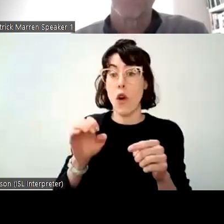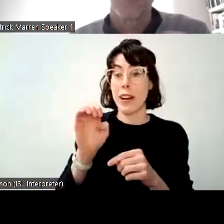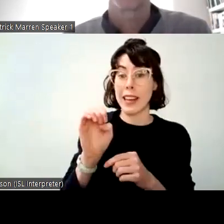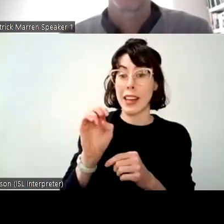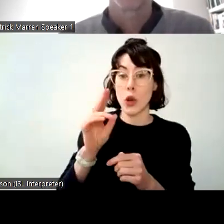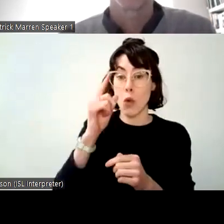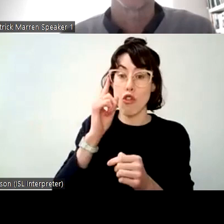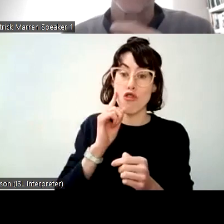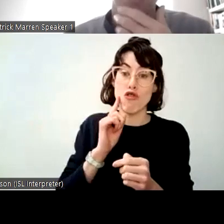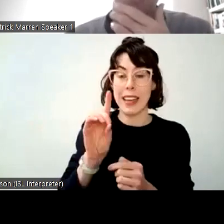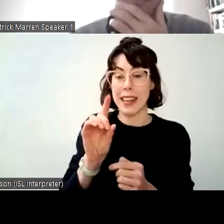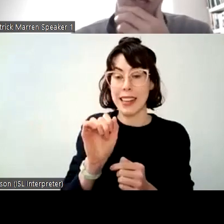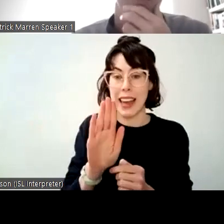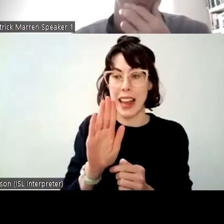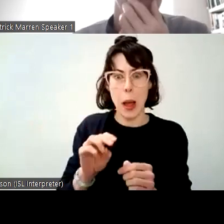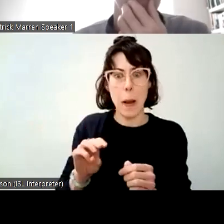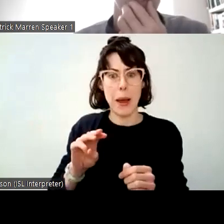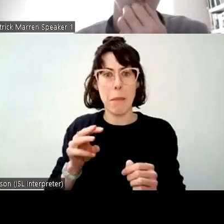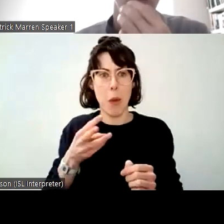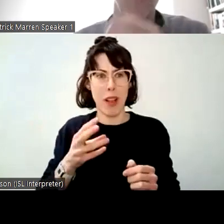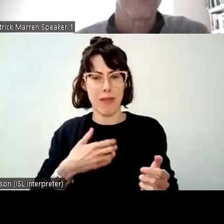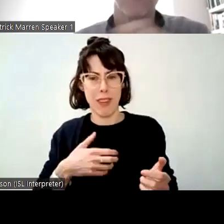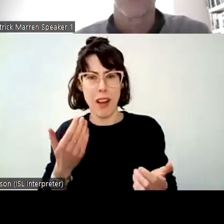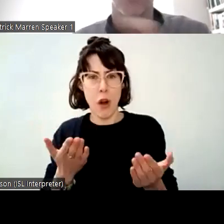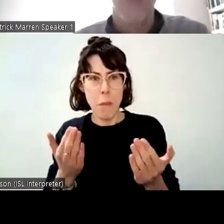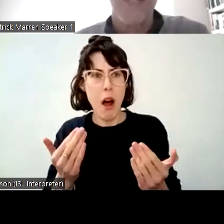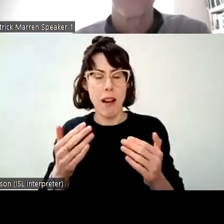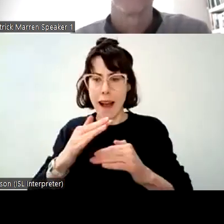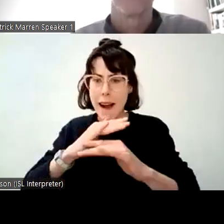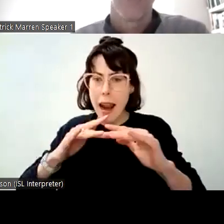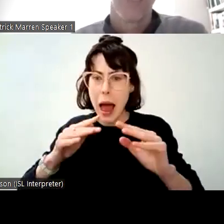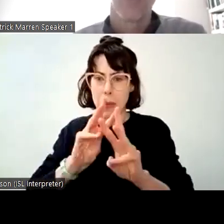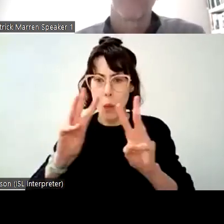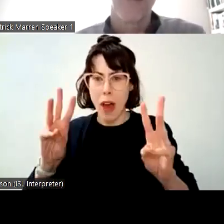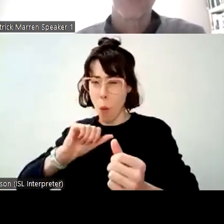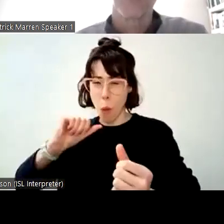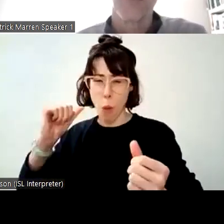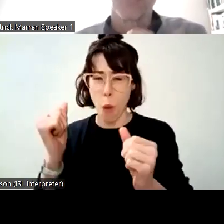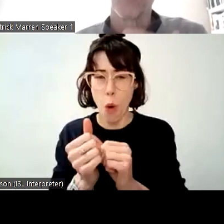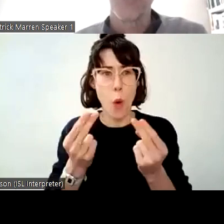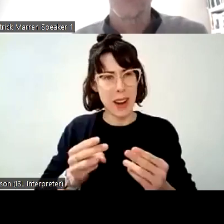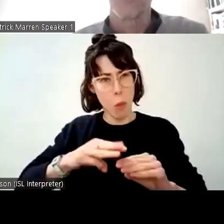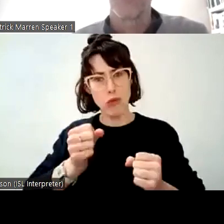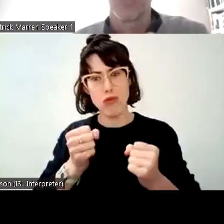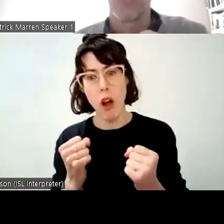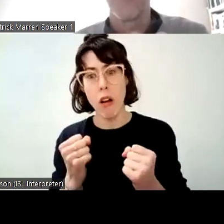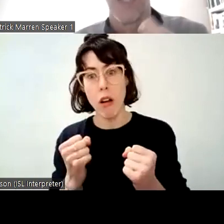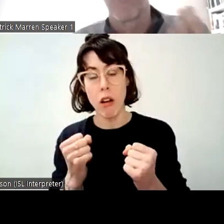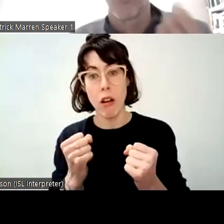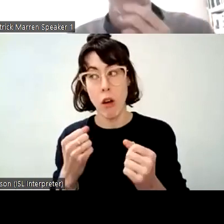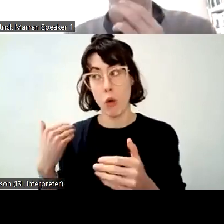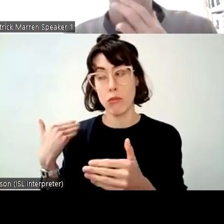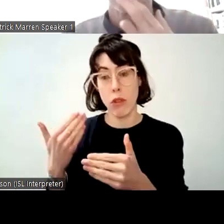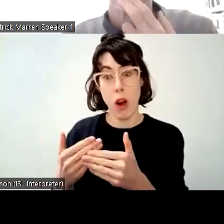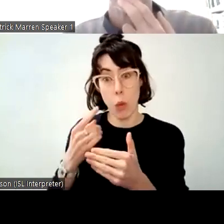fairly tepid response to the challenge of climate change, we can see already how fractious this process has become and